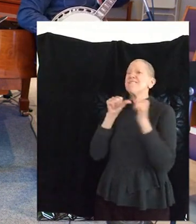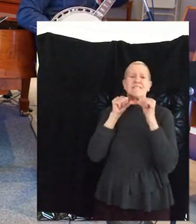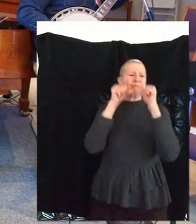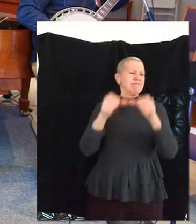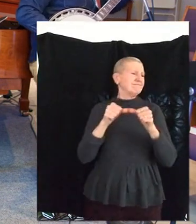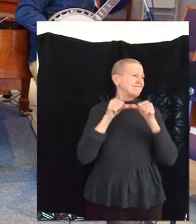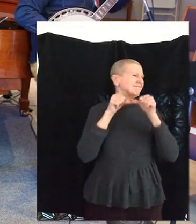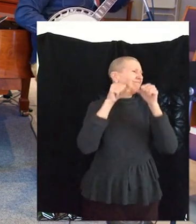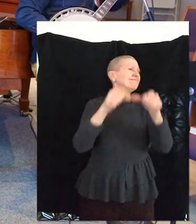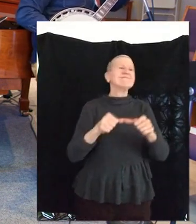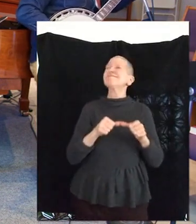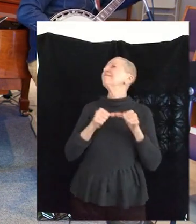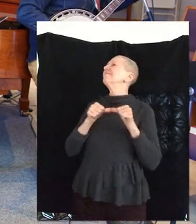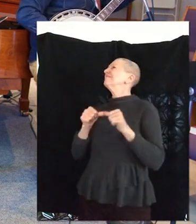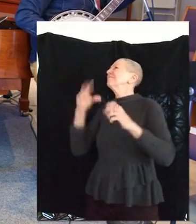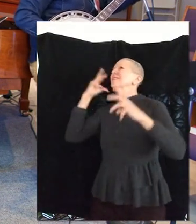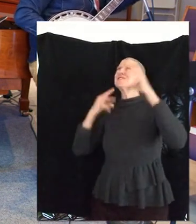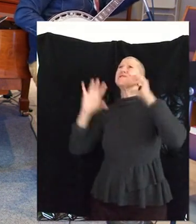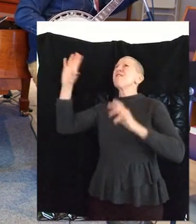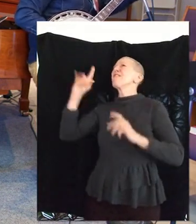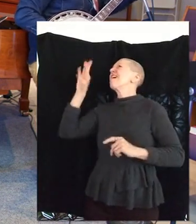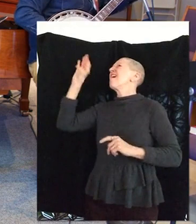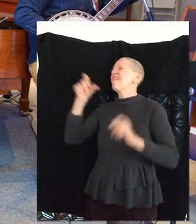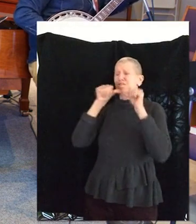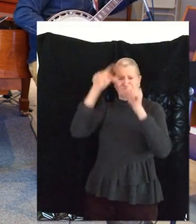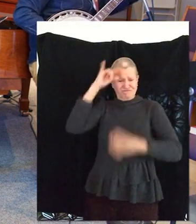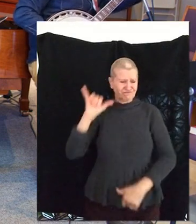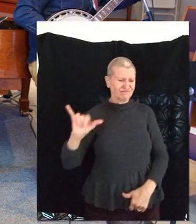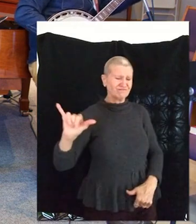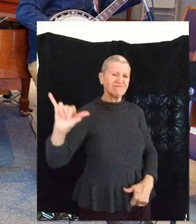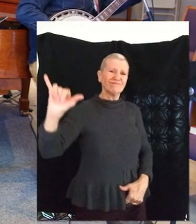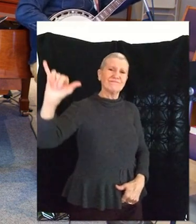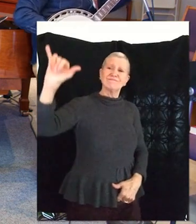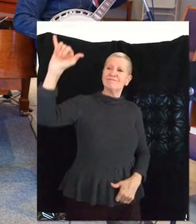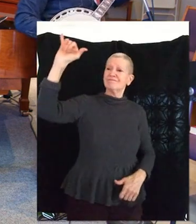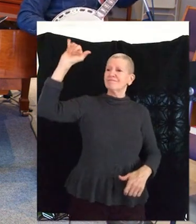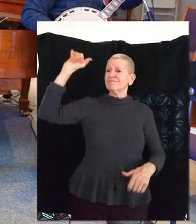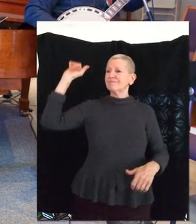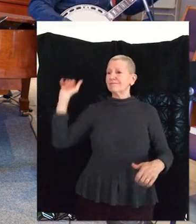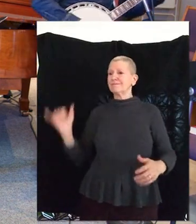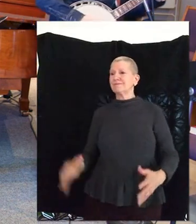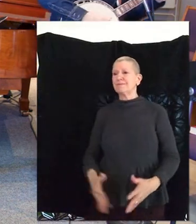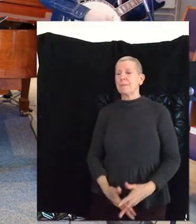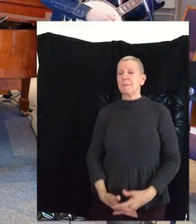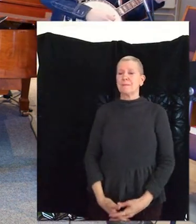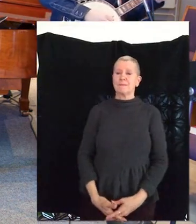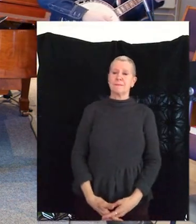Your love is lasting. Your love is everlasting.